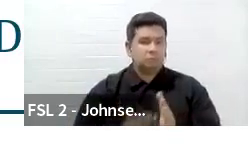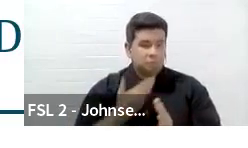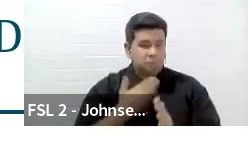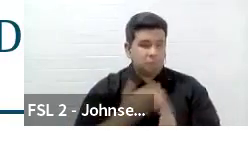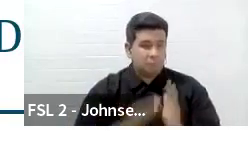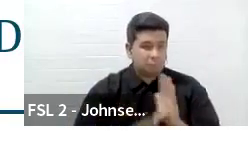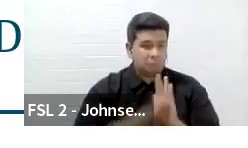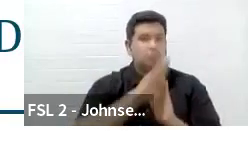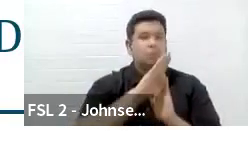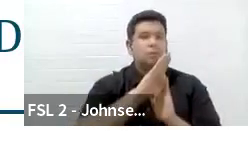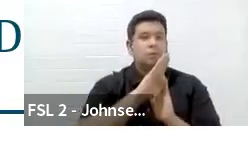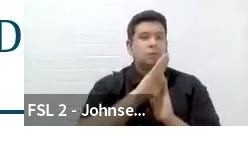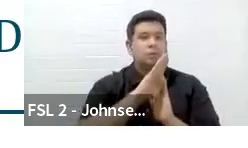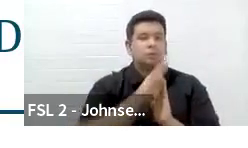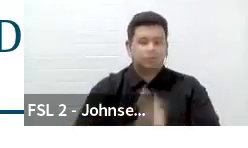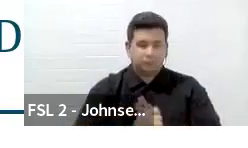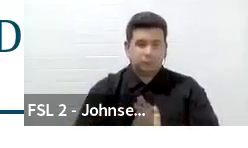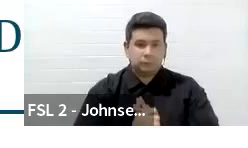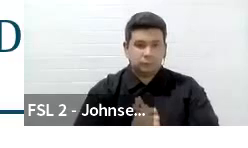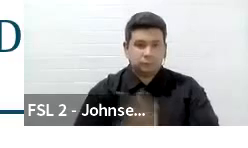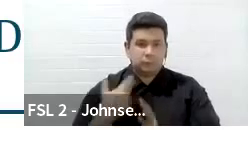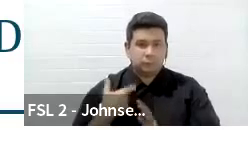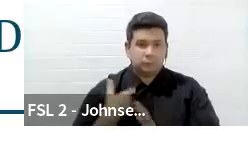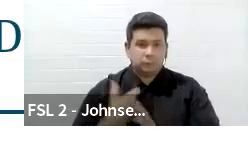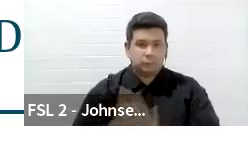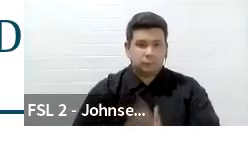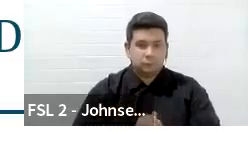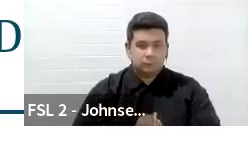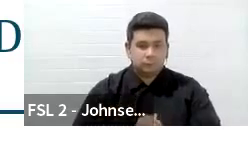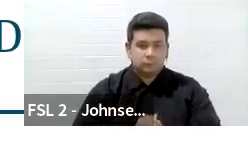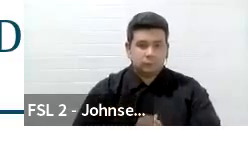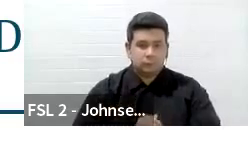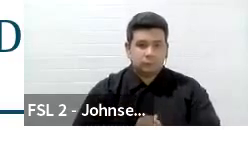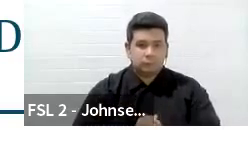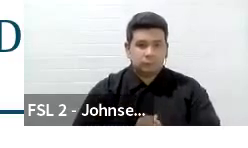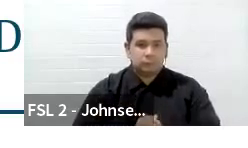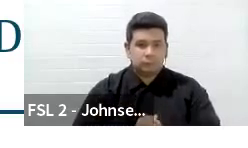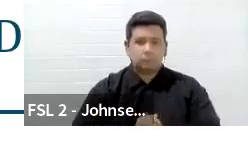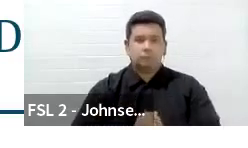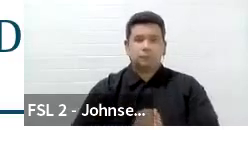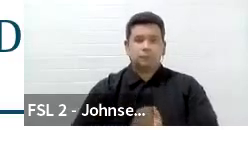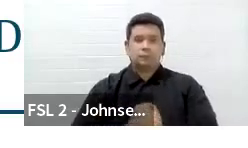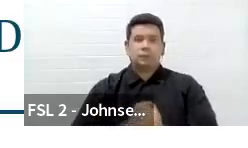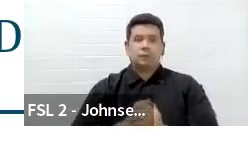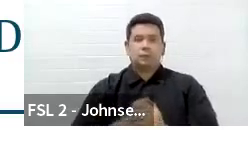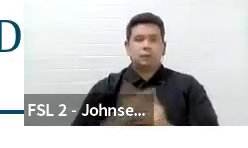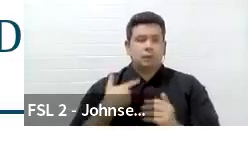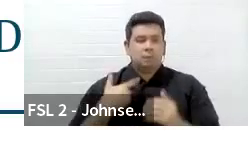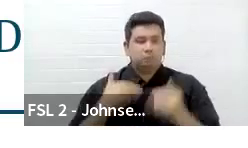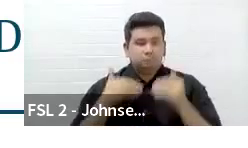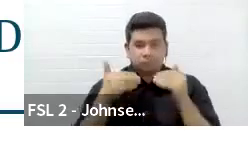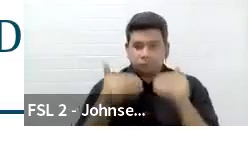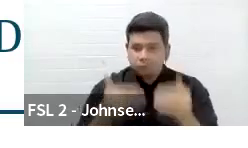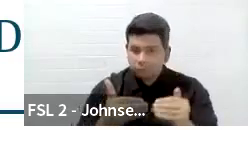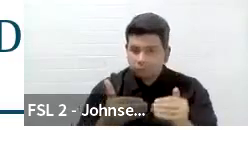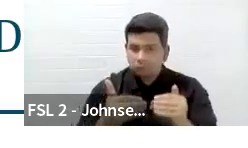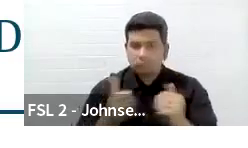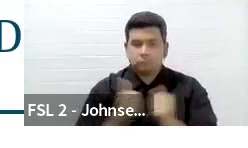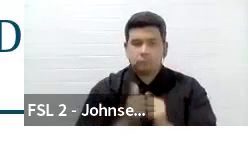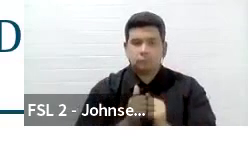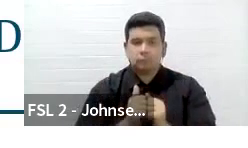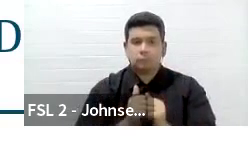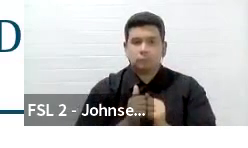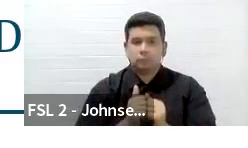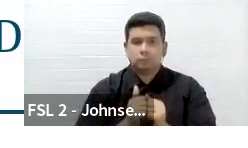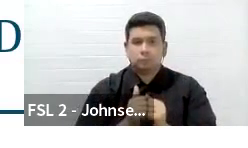generation. The smaller COVID-19 cohort, particularly if sustained, will also mean a reduction in the young